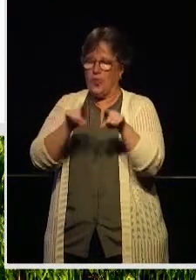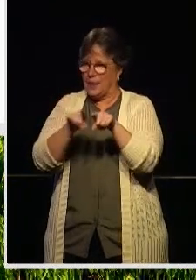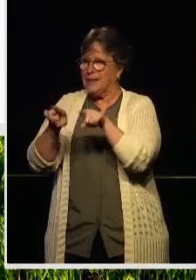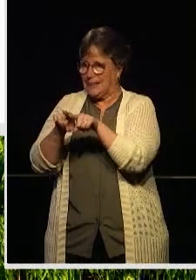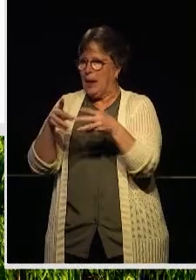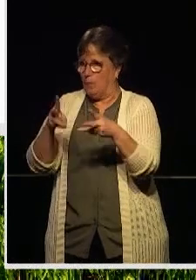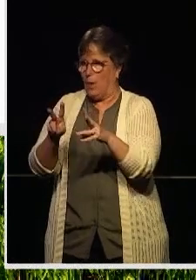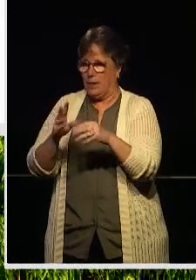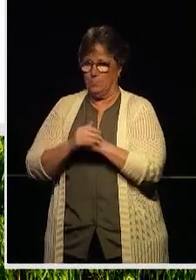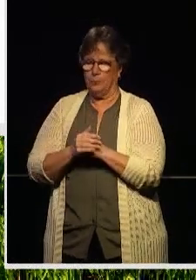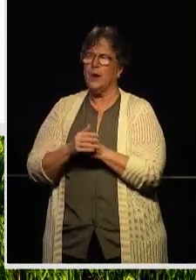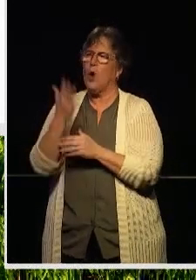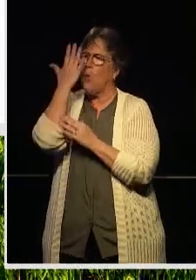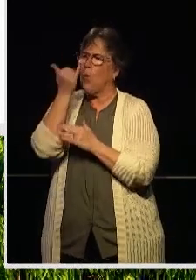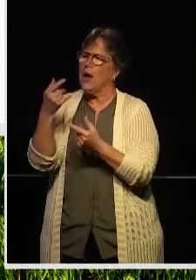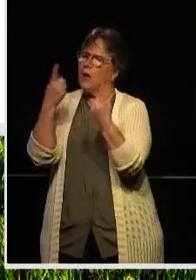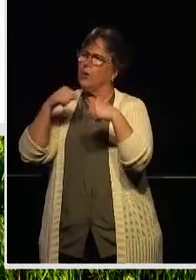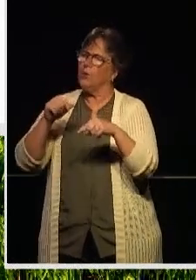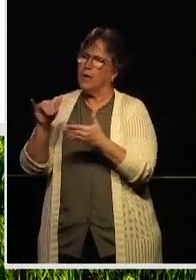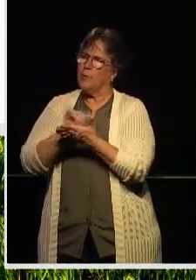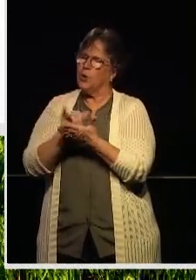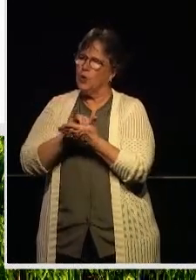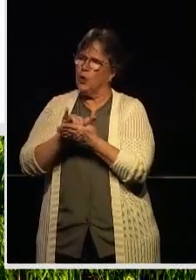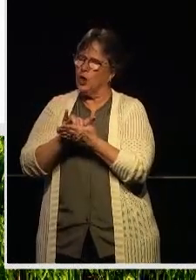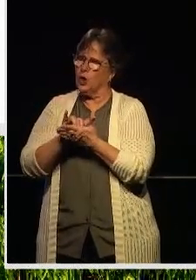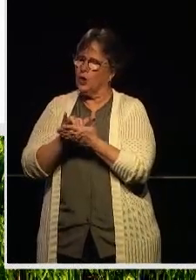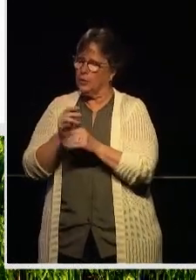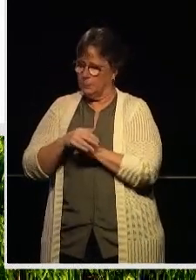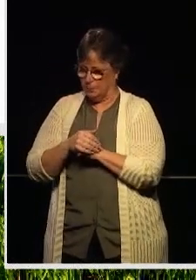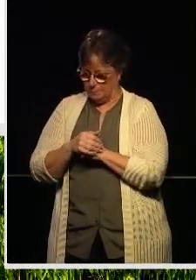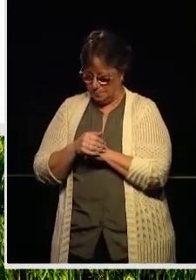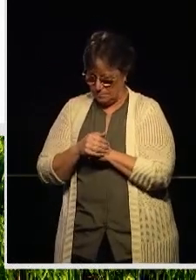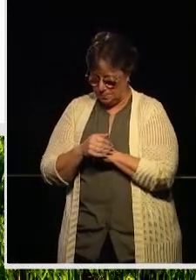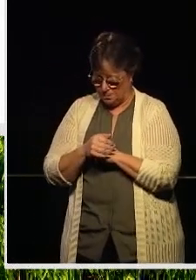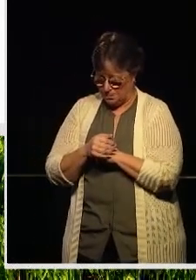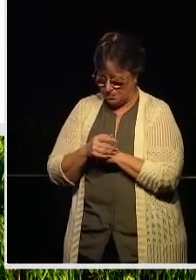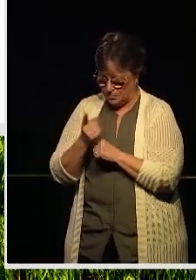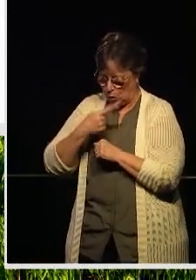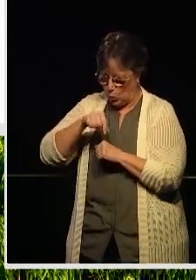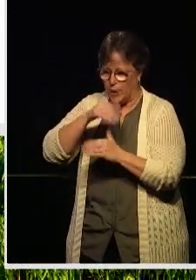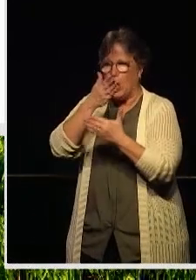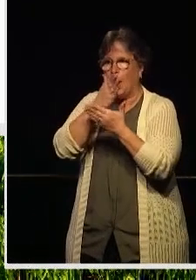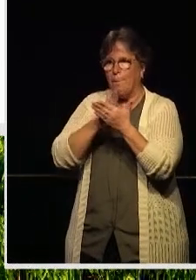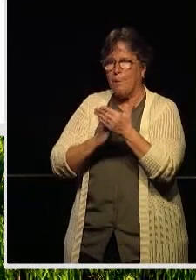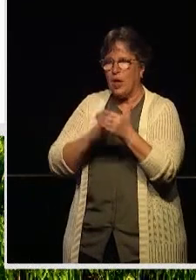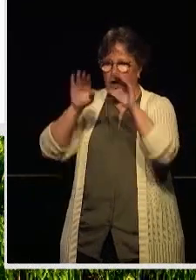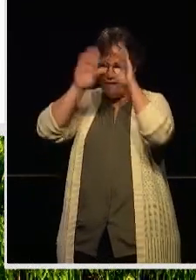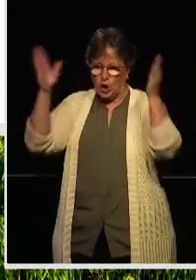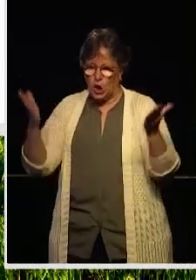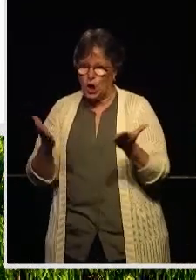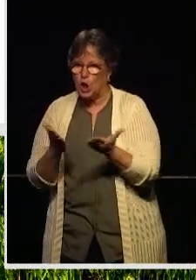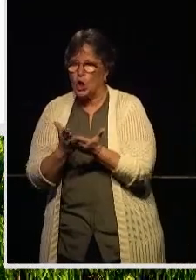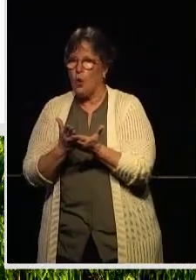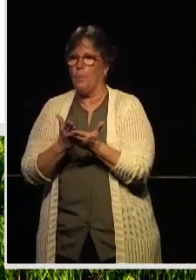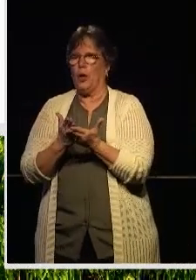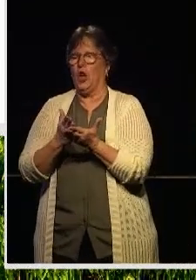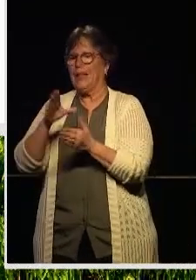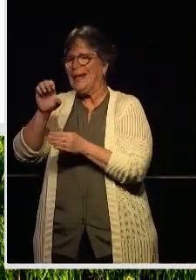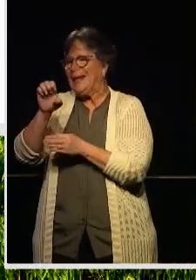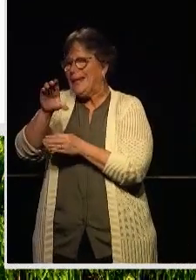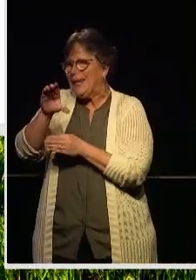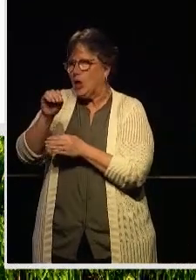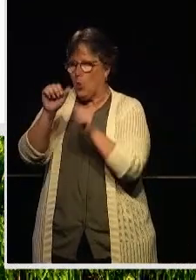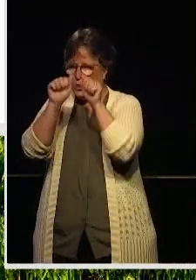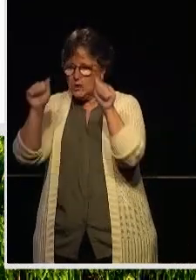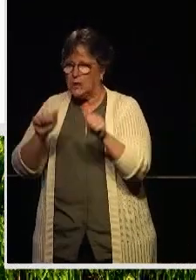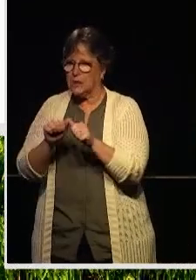What brings us to New York? We need to be part of a global ecosystem to succeed globally. And that's where we